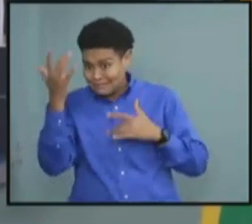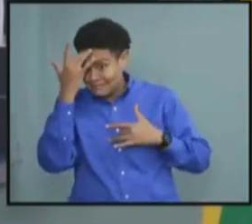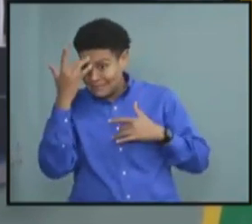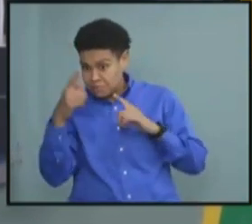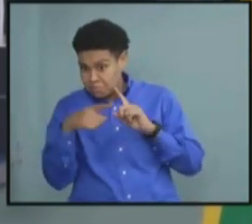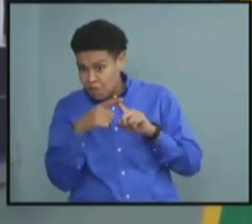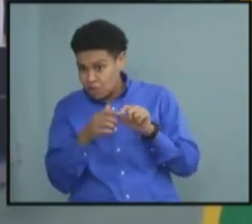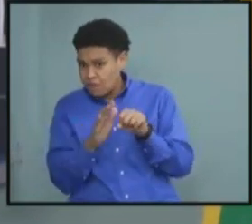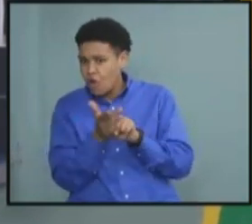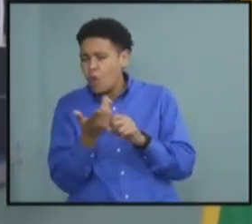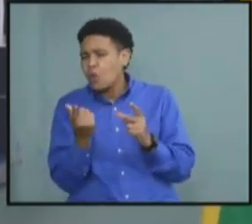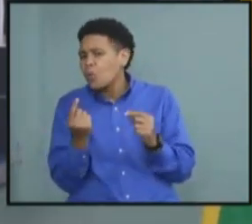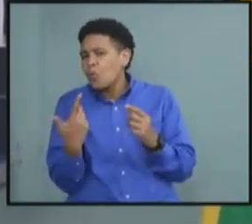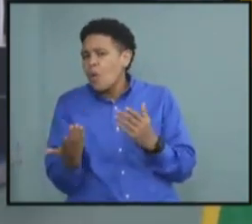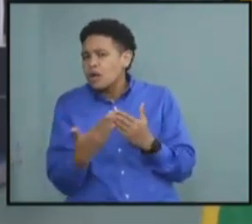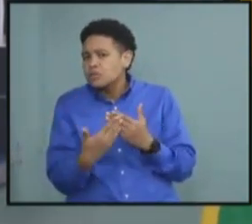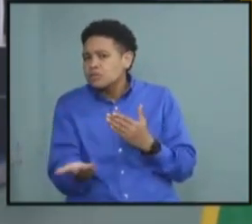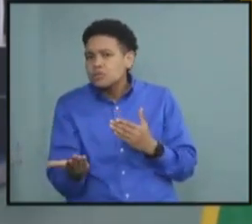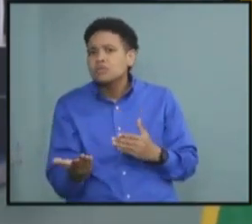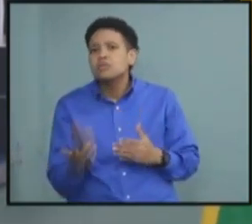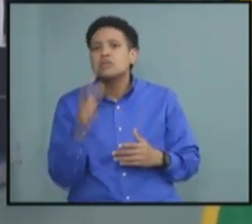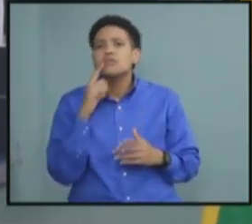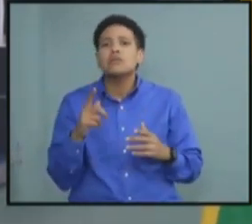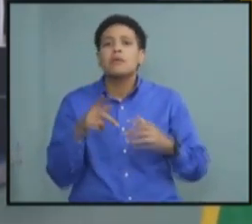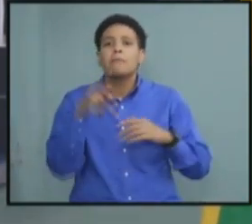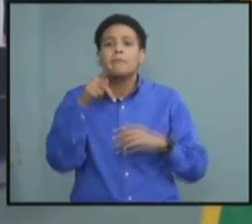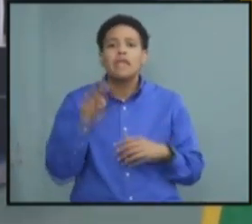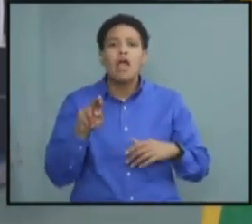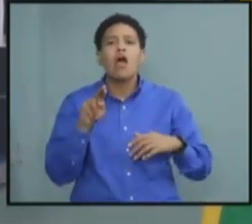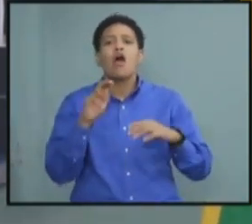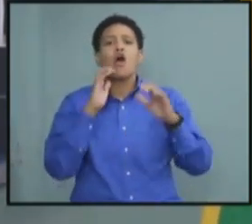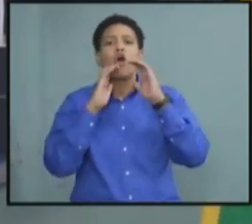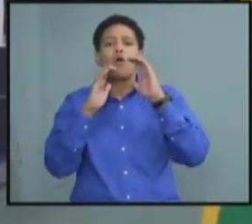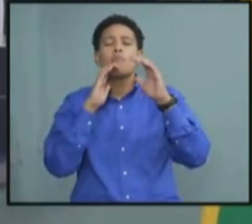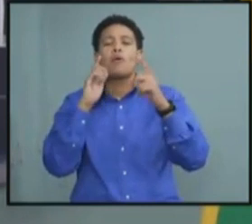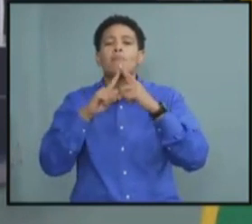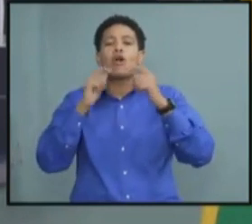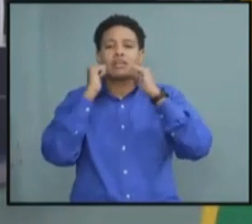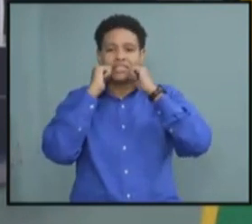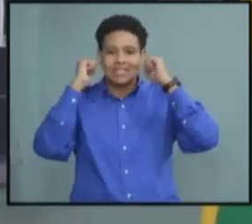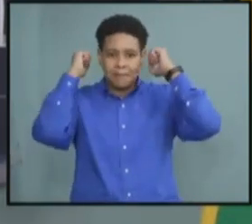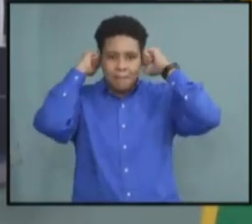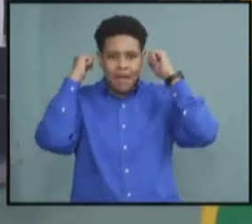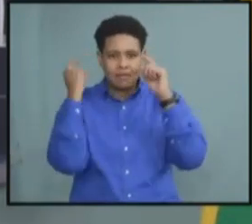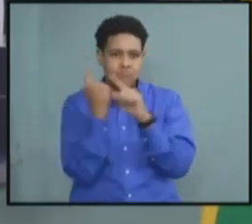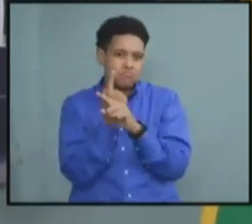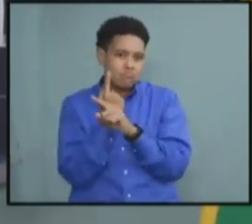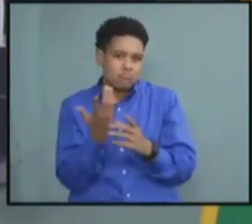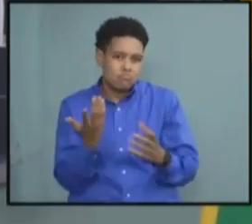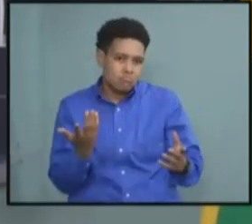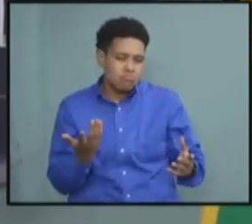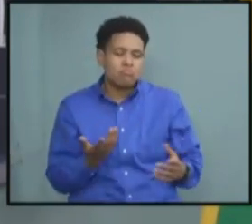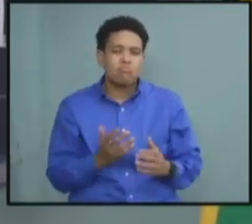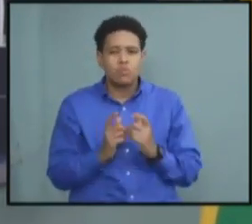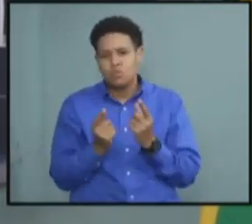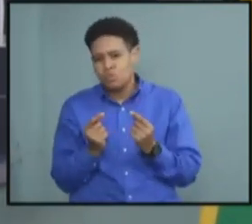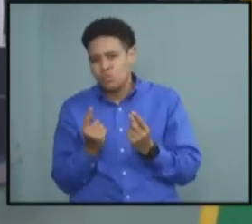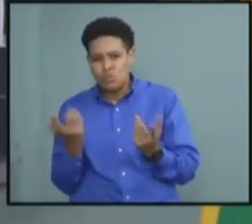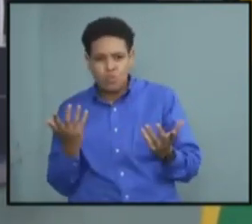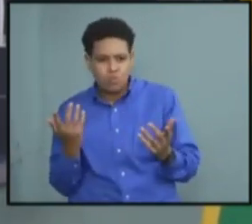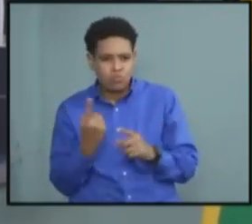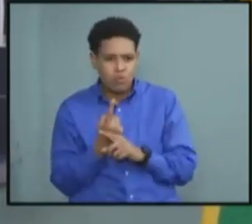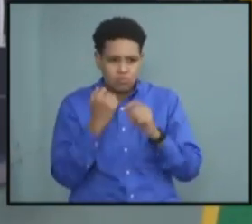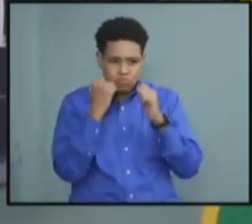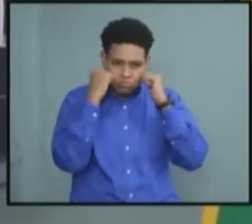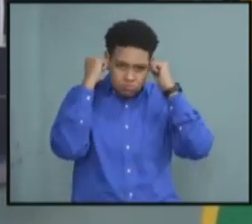COVID-19, public relations, communications, and mask etiquette.